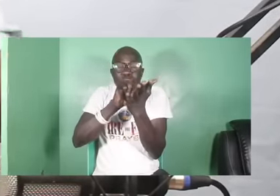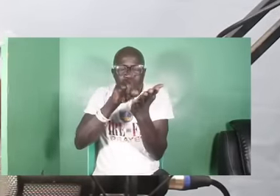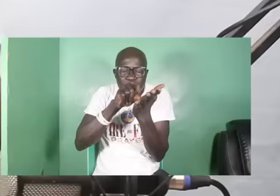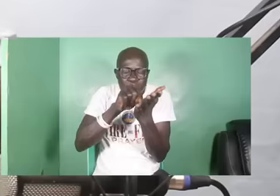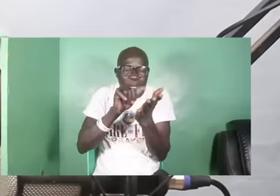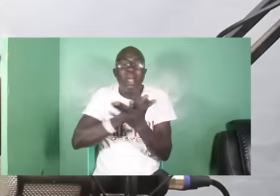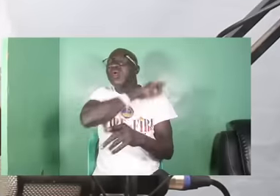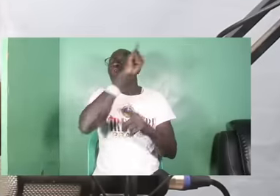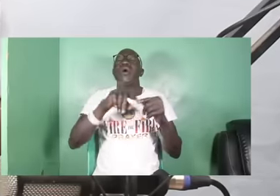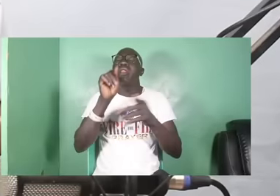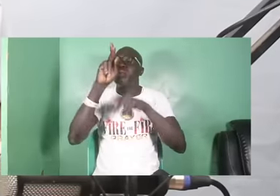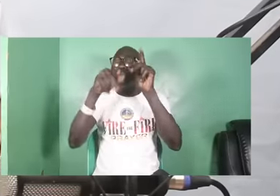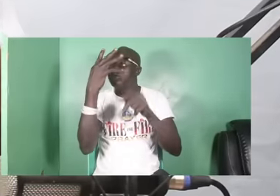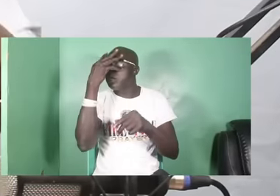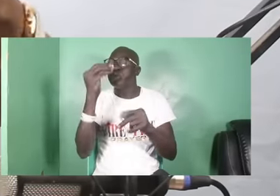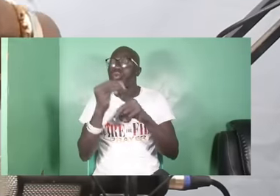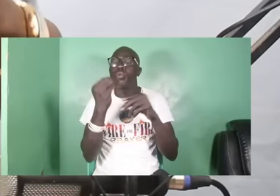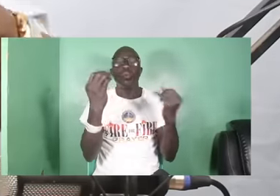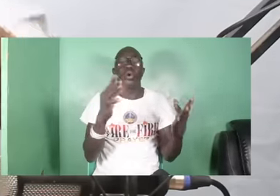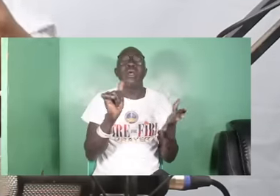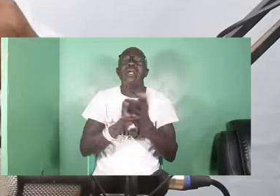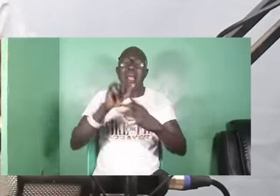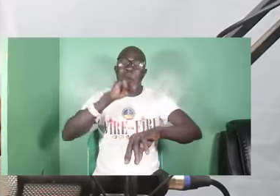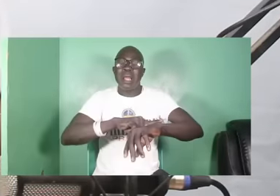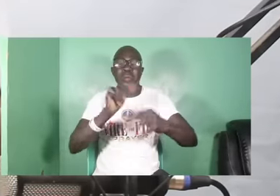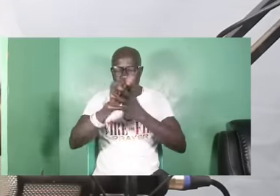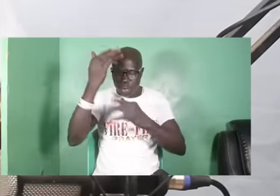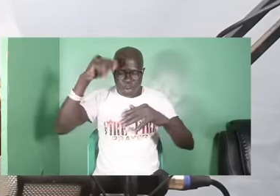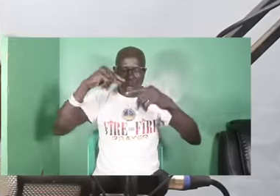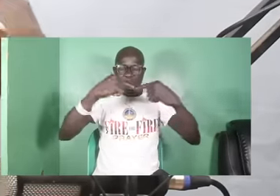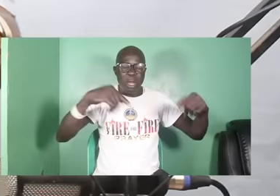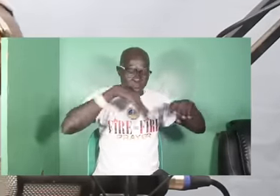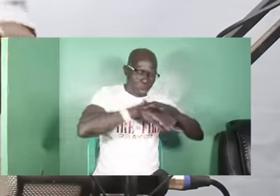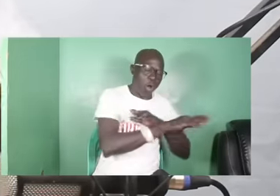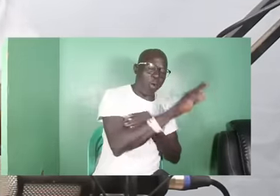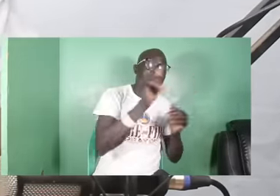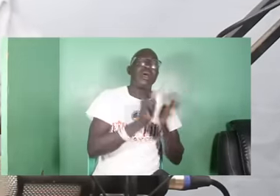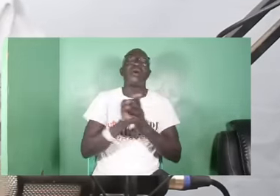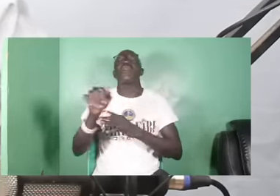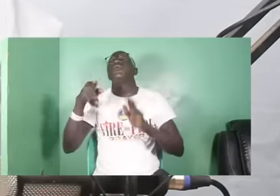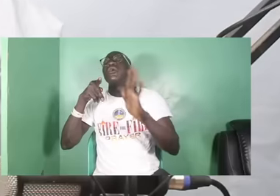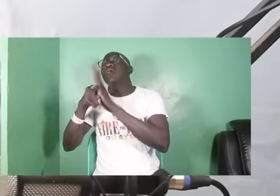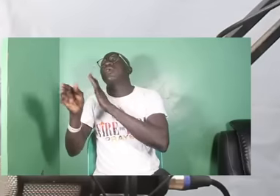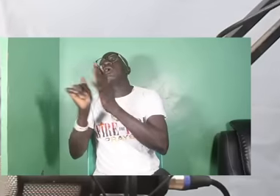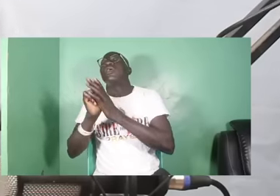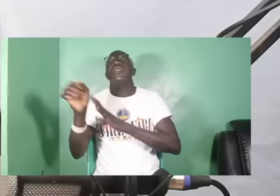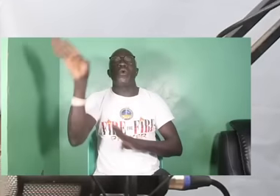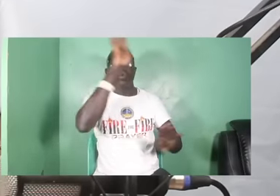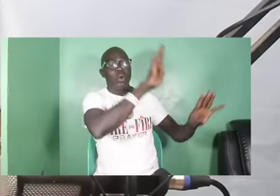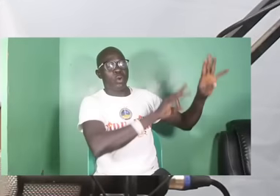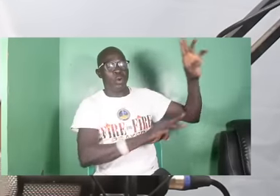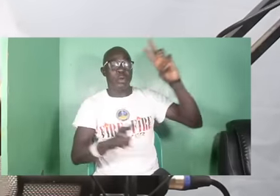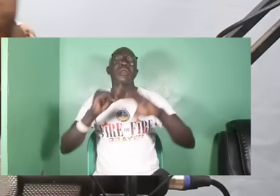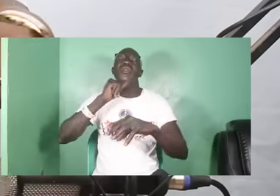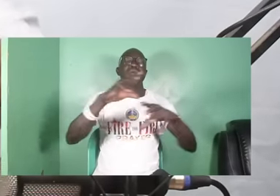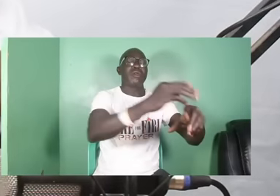want. Nipa kenya ba ti soju. If you sleep too much. Igba yen lo ta ma n wole. That is where the enemy will come in. Won pa si sera. They kill si sera. Won le logun won ba. They chase